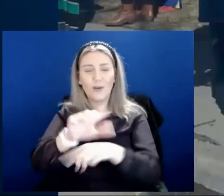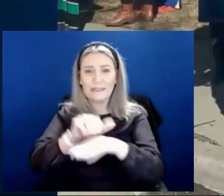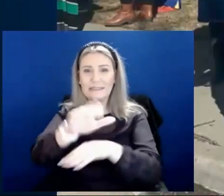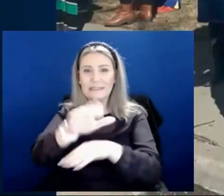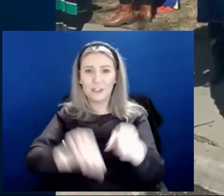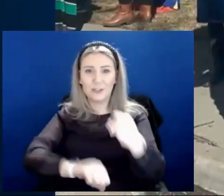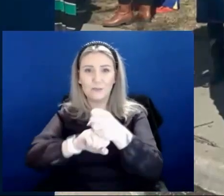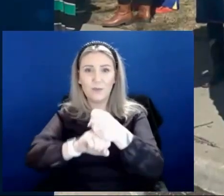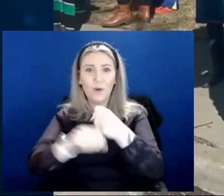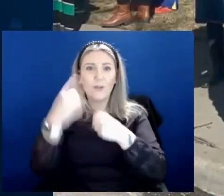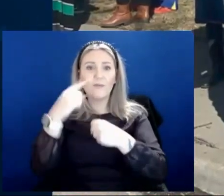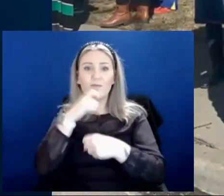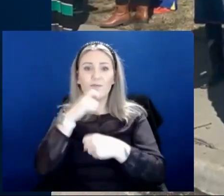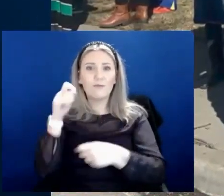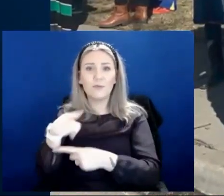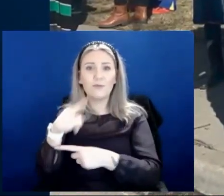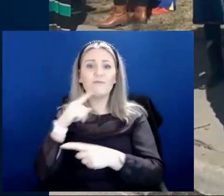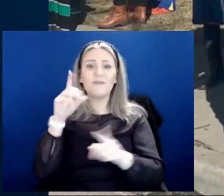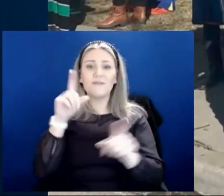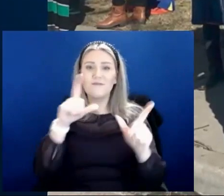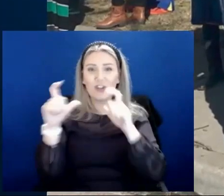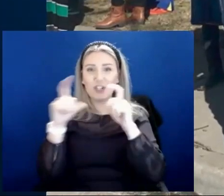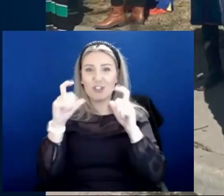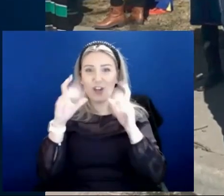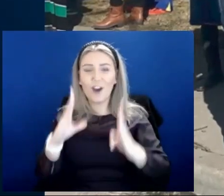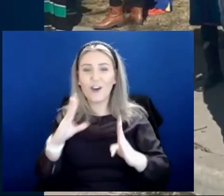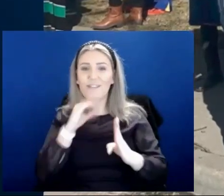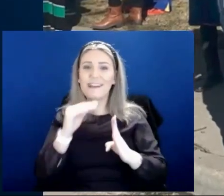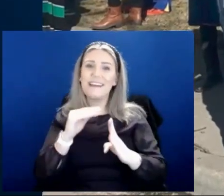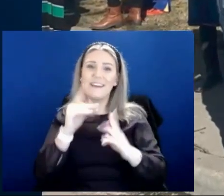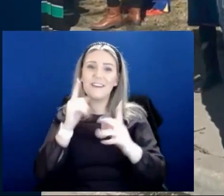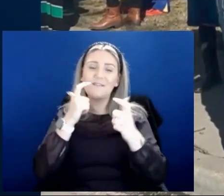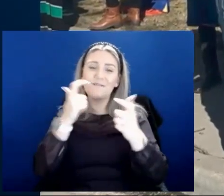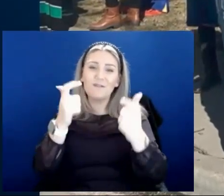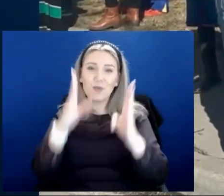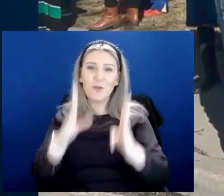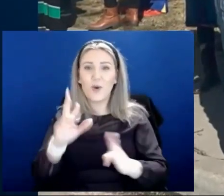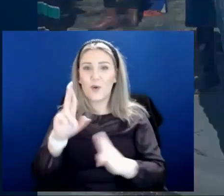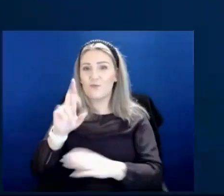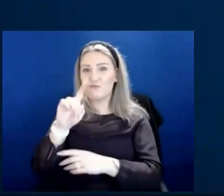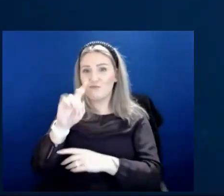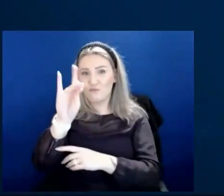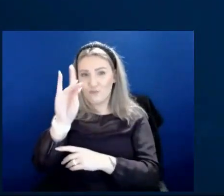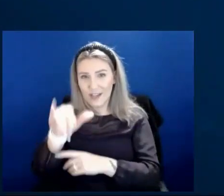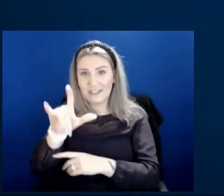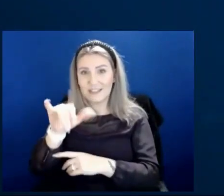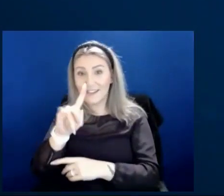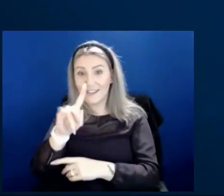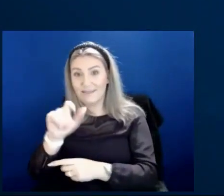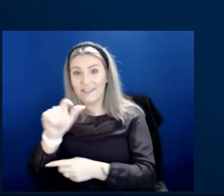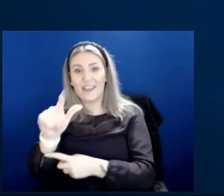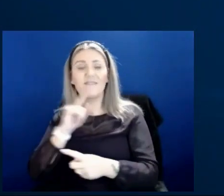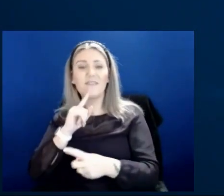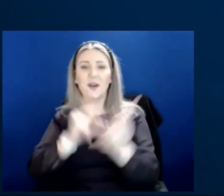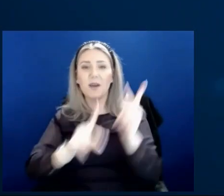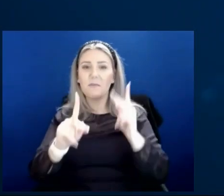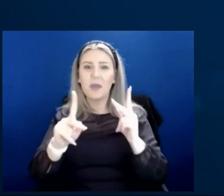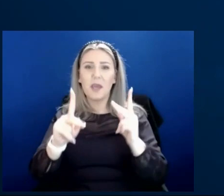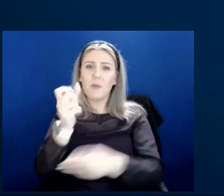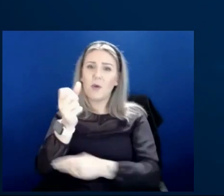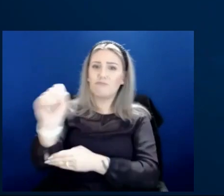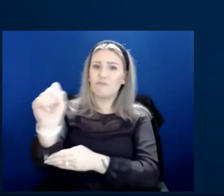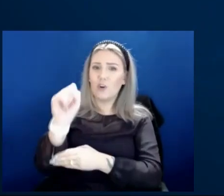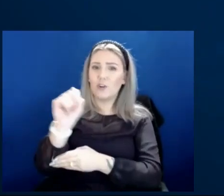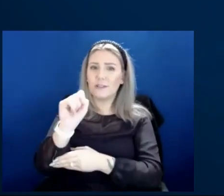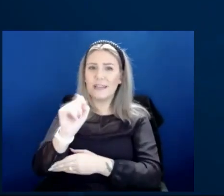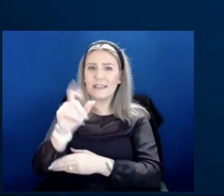Ukraine. Photographer and loyal viewer Rusty Leffel, he sent us these photos of people protesting the invasion. It's